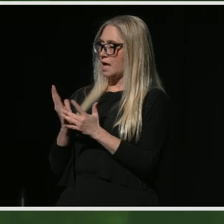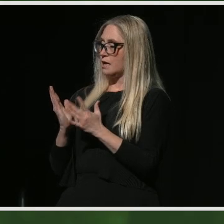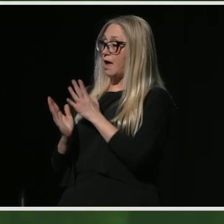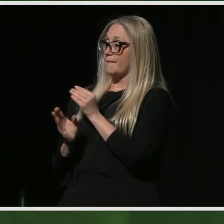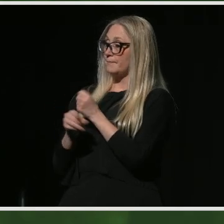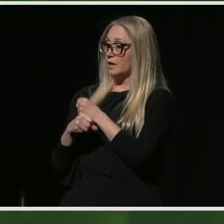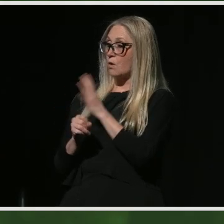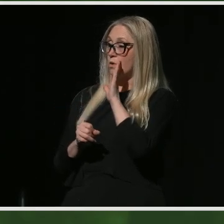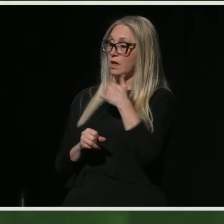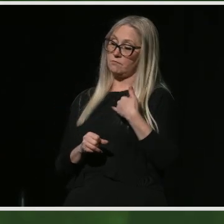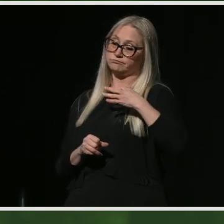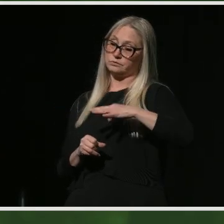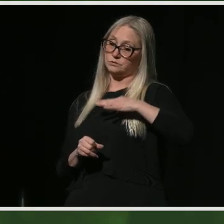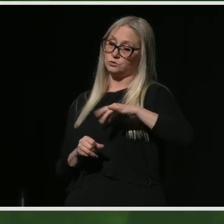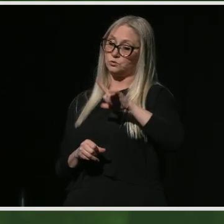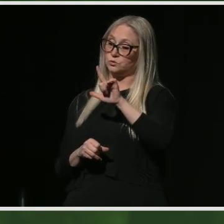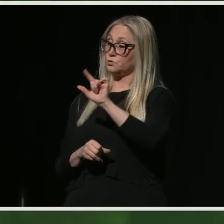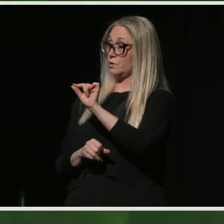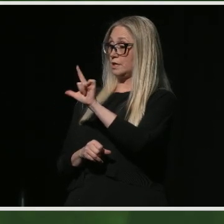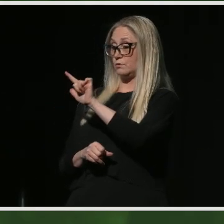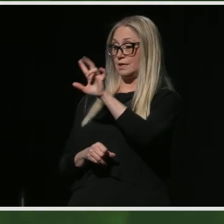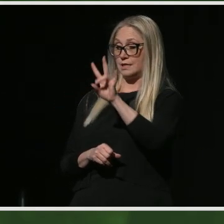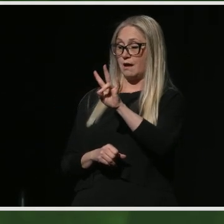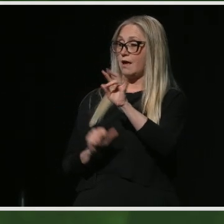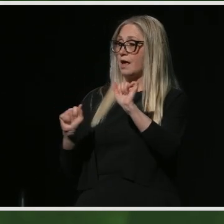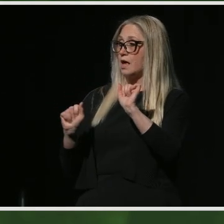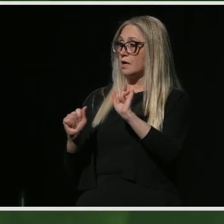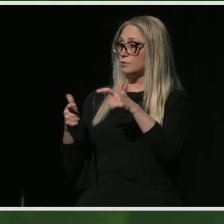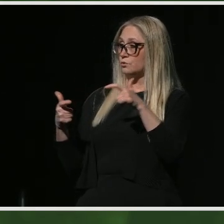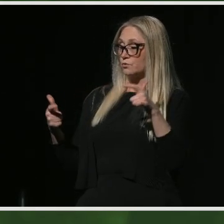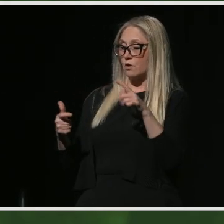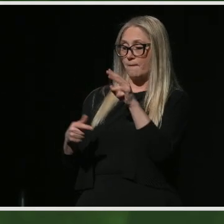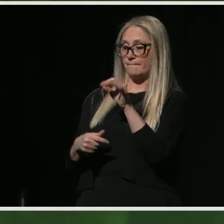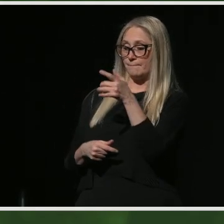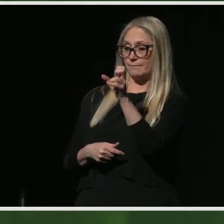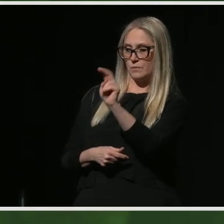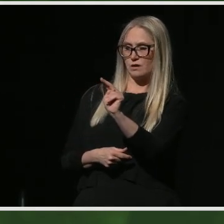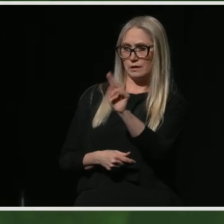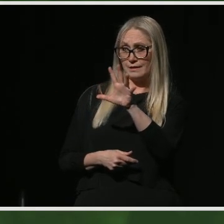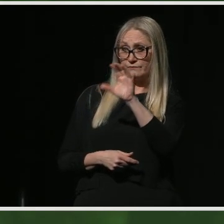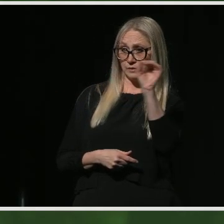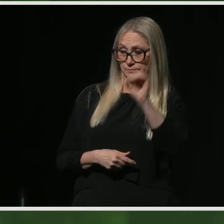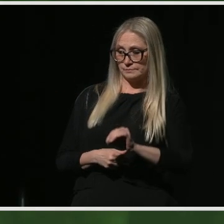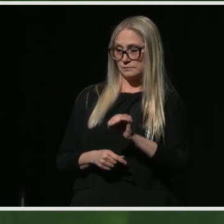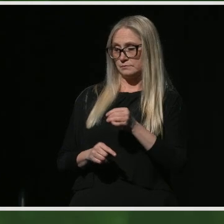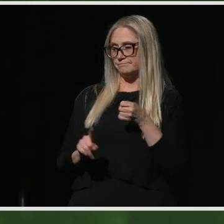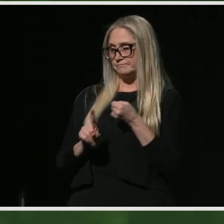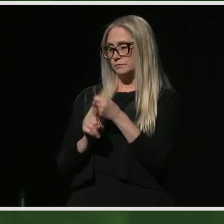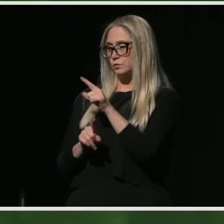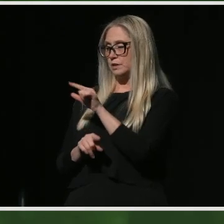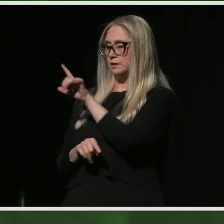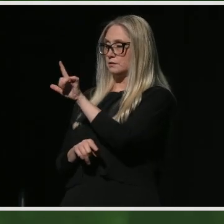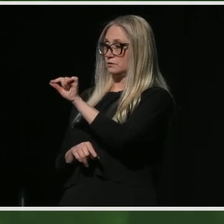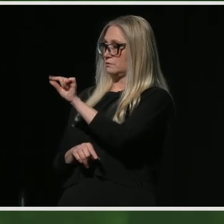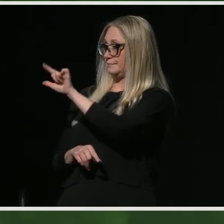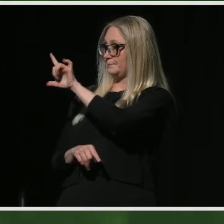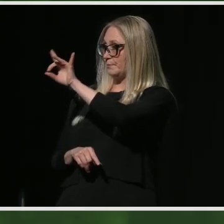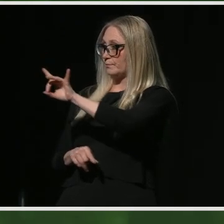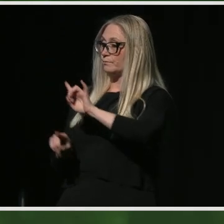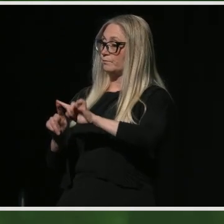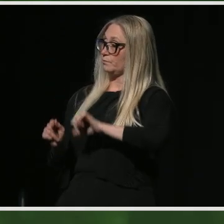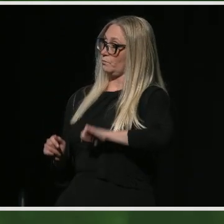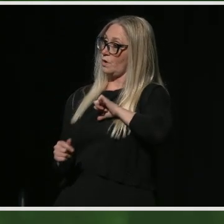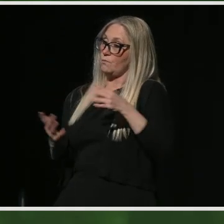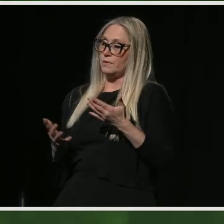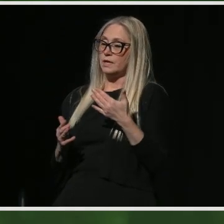by 2027 and grow our margins to 50% by 2028. But the thing that we're the proudest of is that we kept